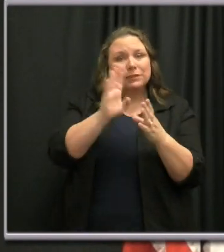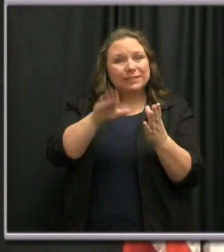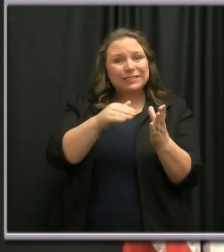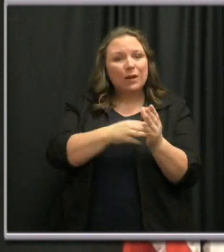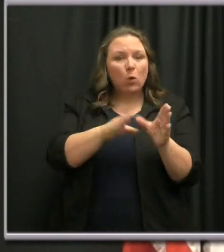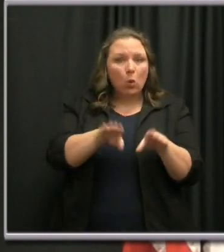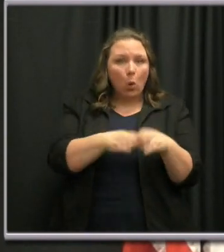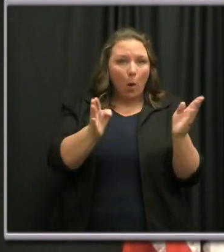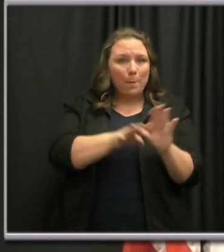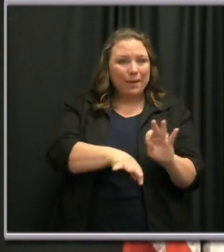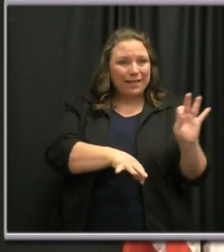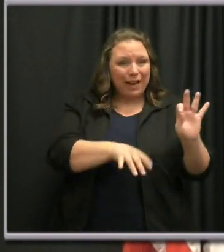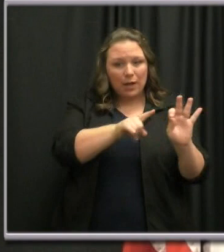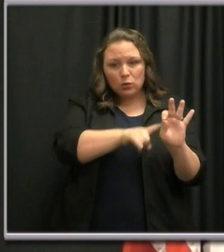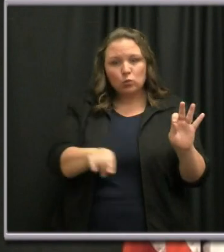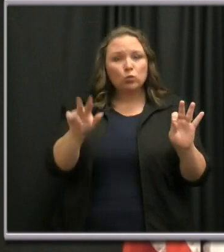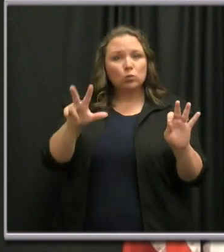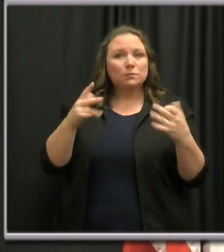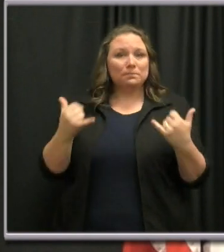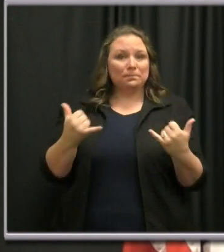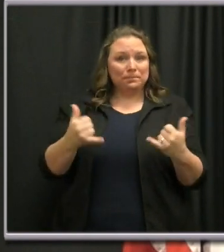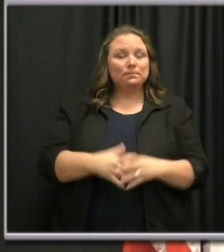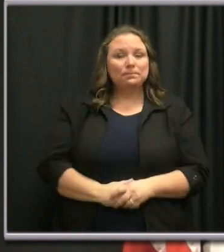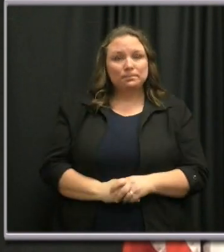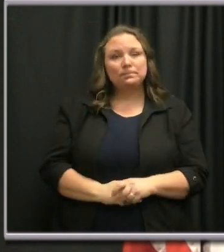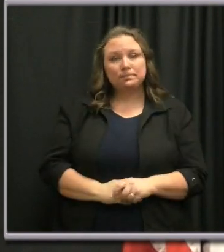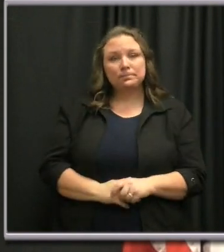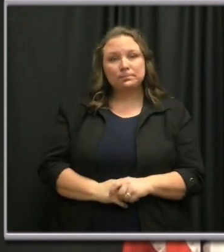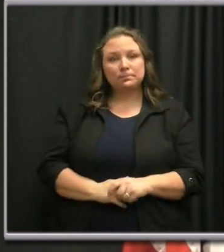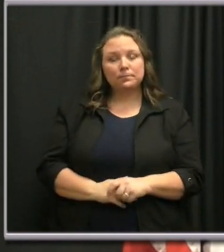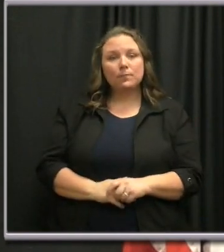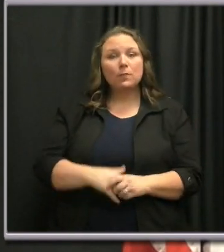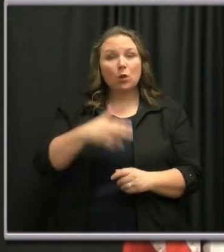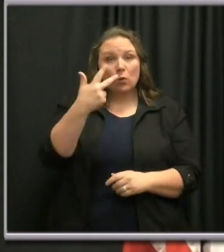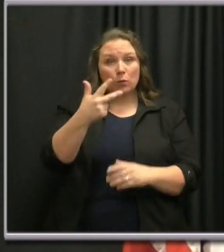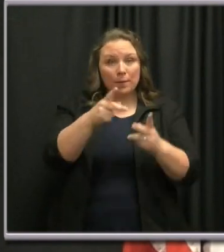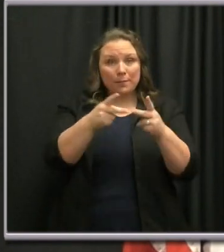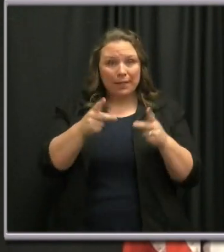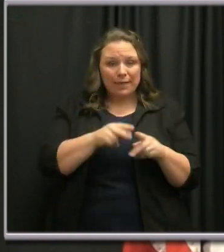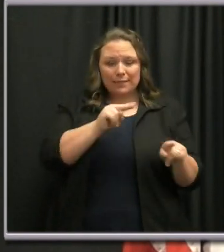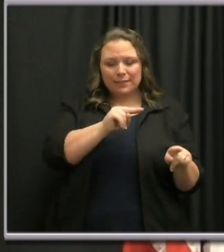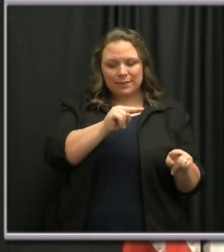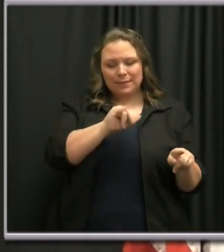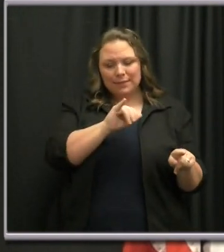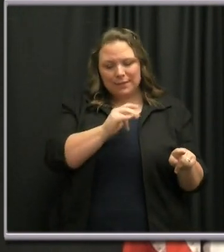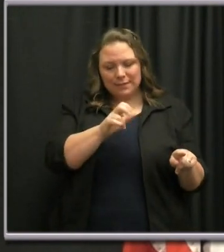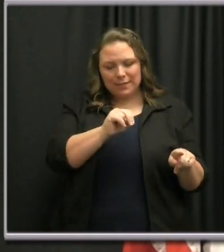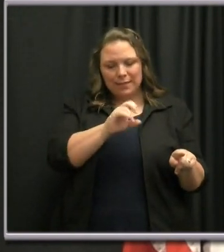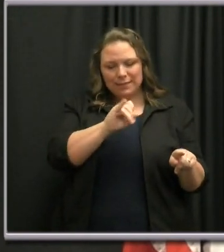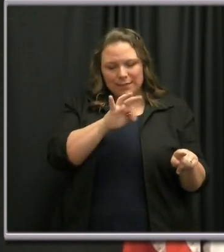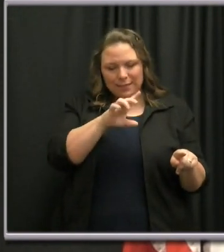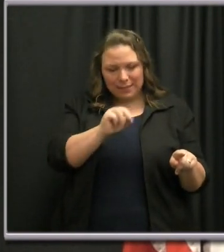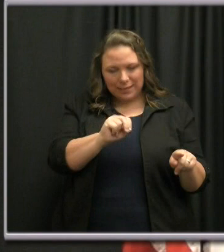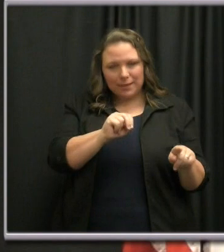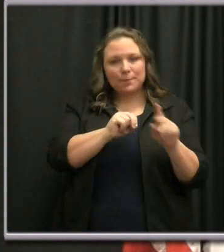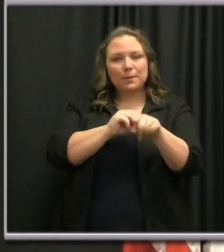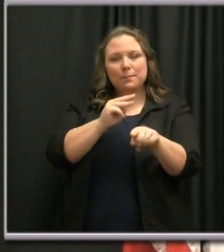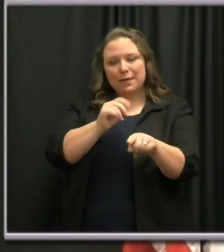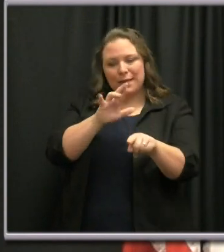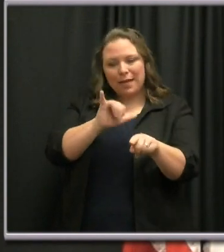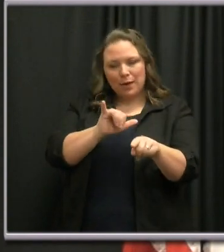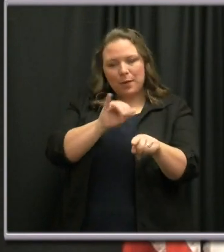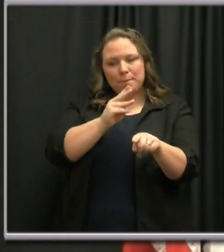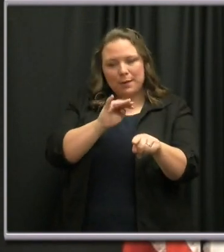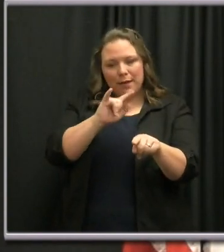opened at 9 a.m. and stay open until 3 p.m. The three locations are at Nissan Stadium, at Meharry Medical